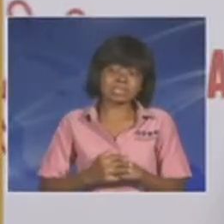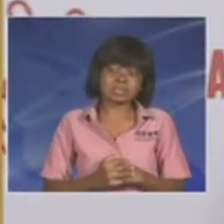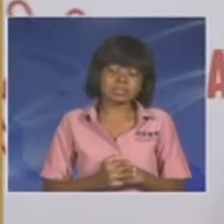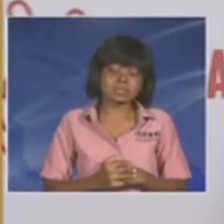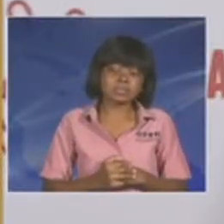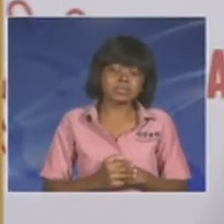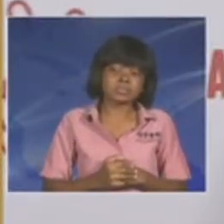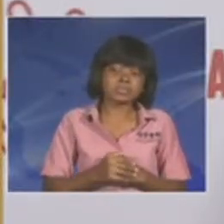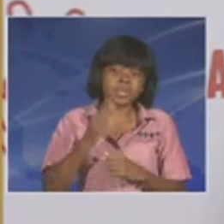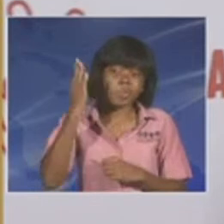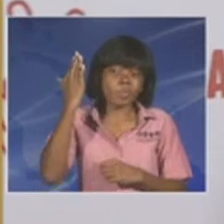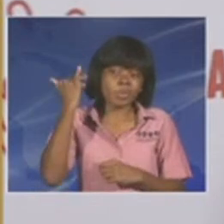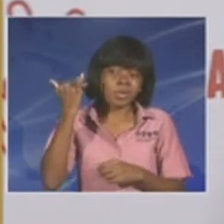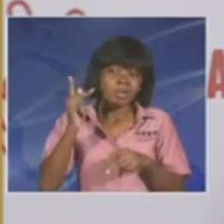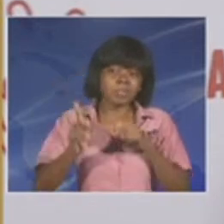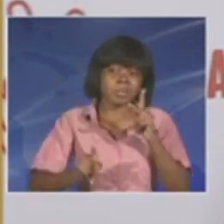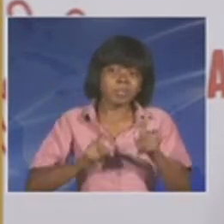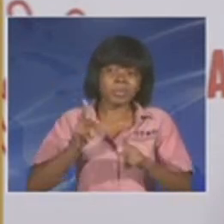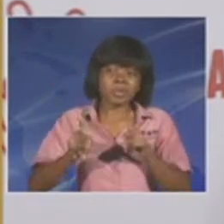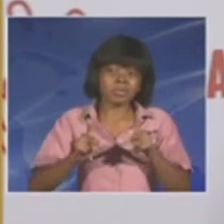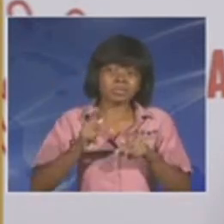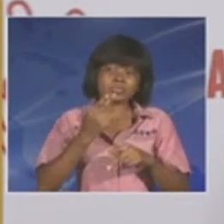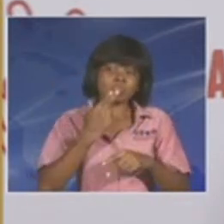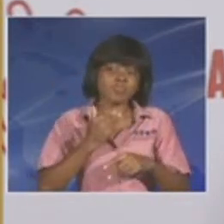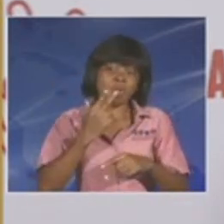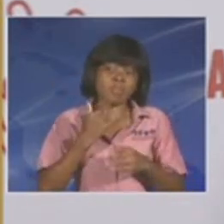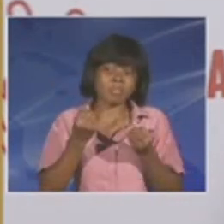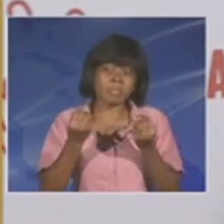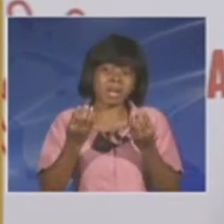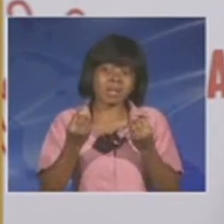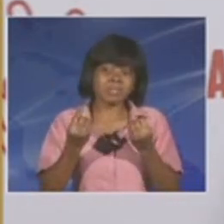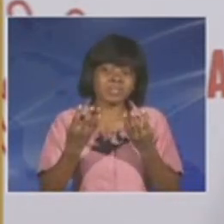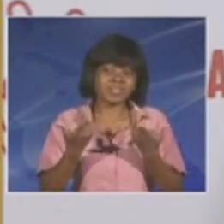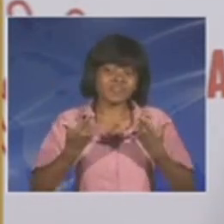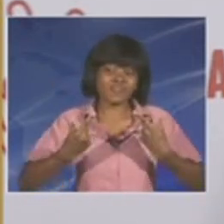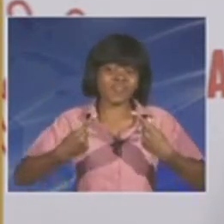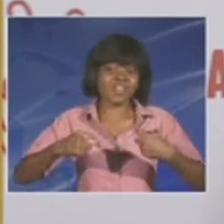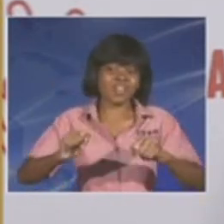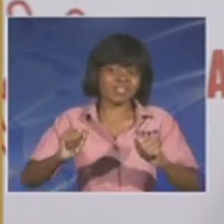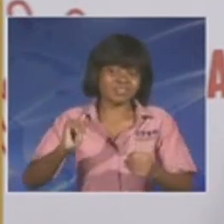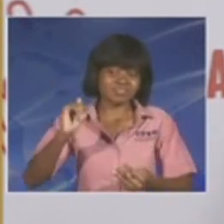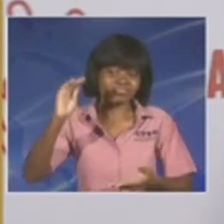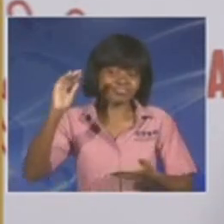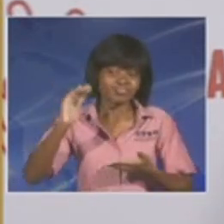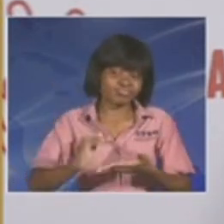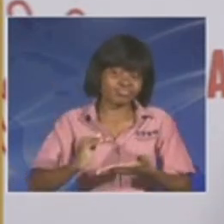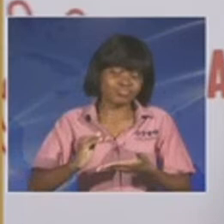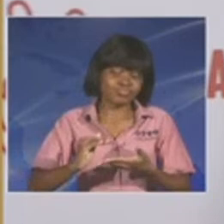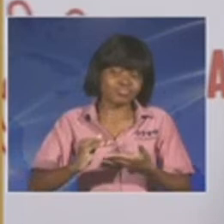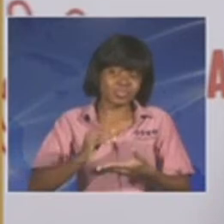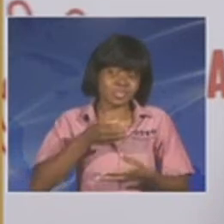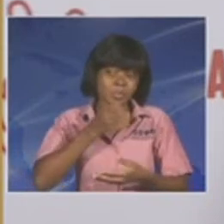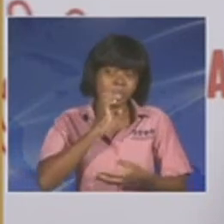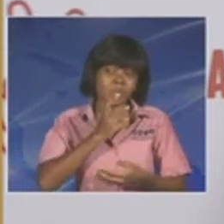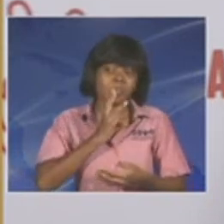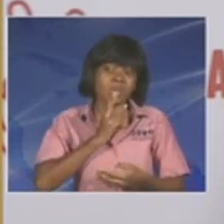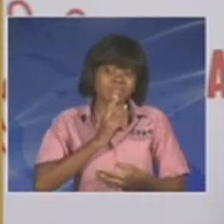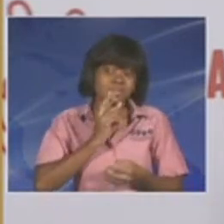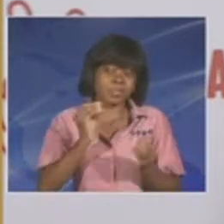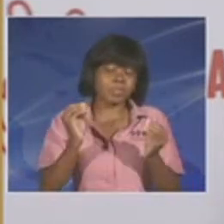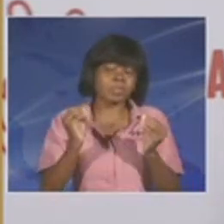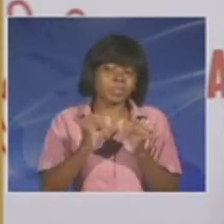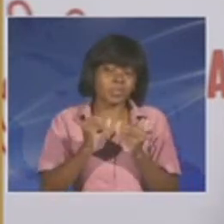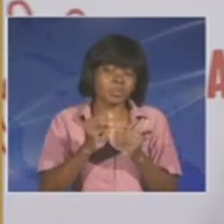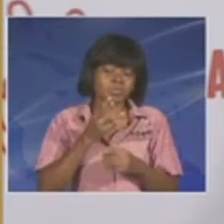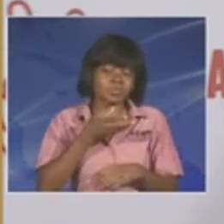meals routinely. Also in the processed foods, let us reduce our sugar intake. Let us drink water. Can we make that a goal? To drink